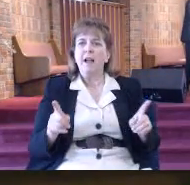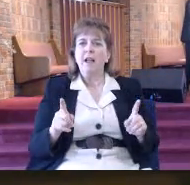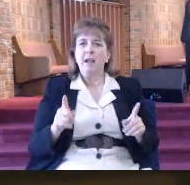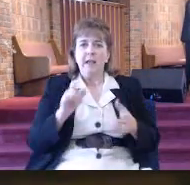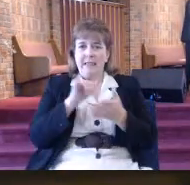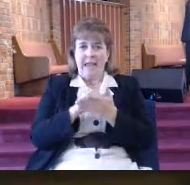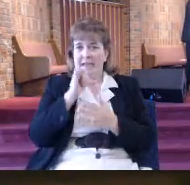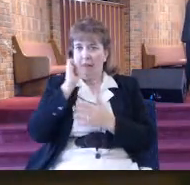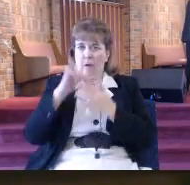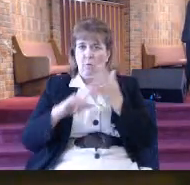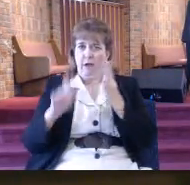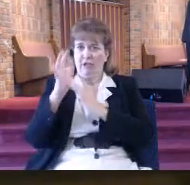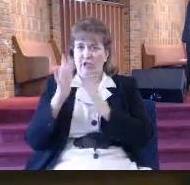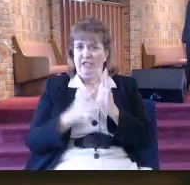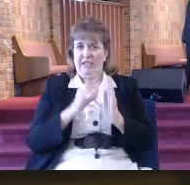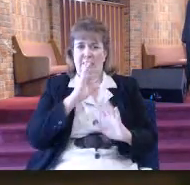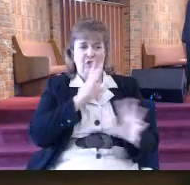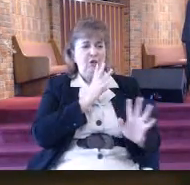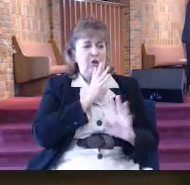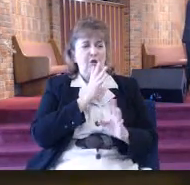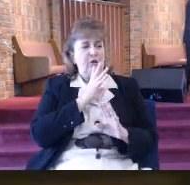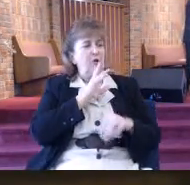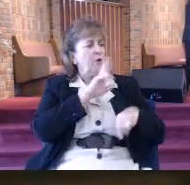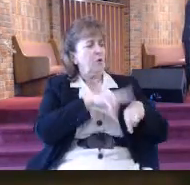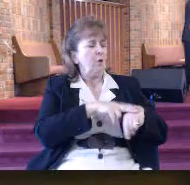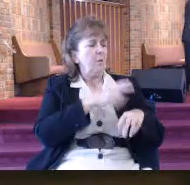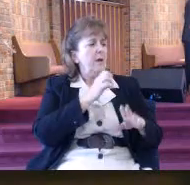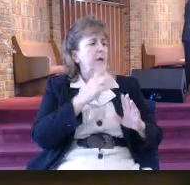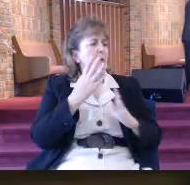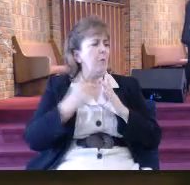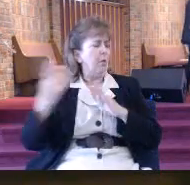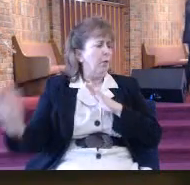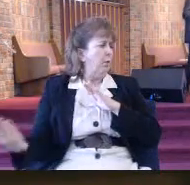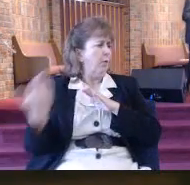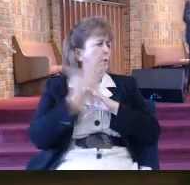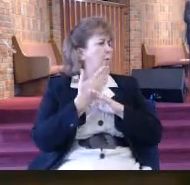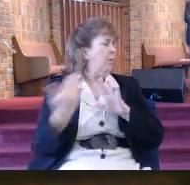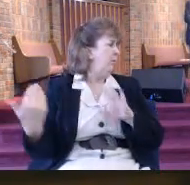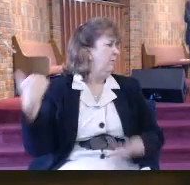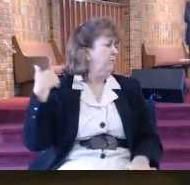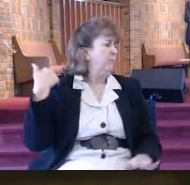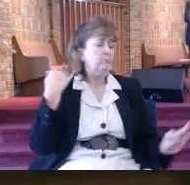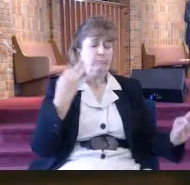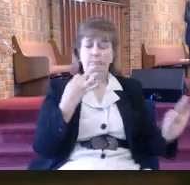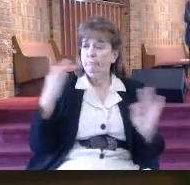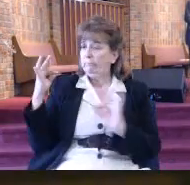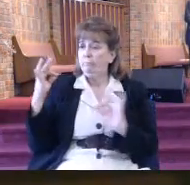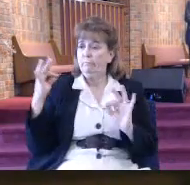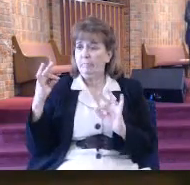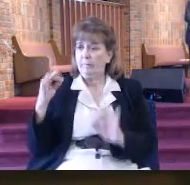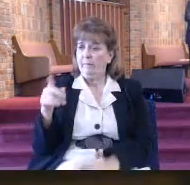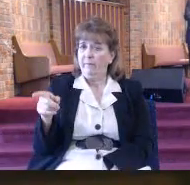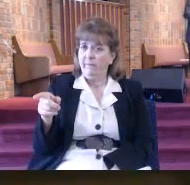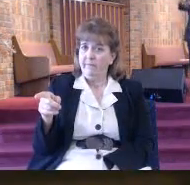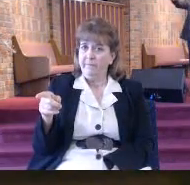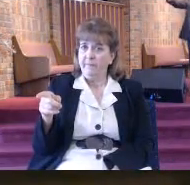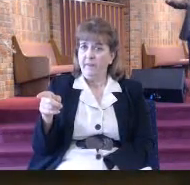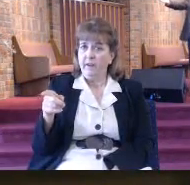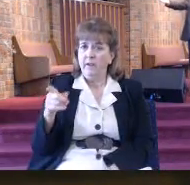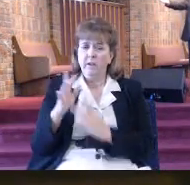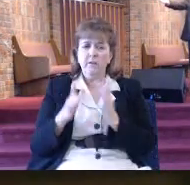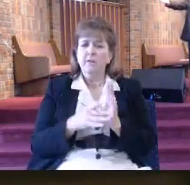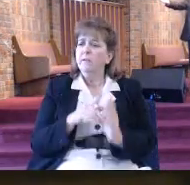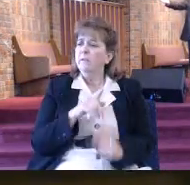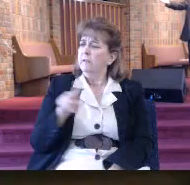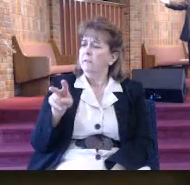Jesus is doing. This is an interruption. He deals with it. His first response, "Who made